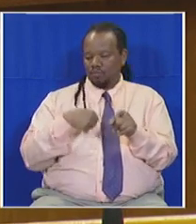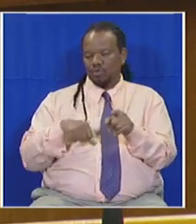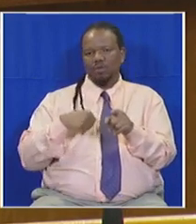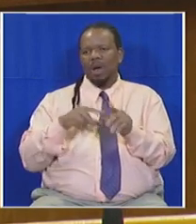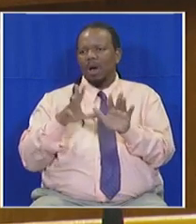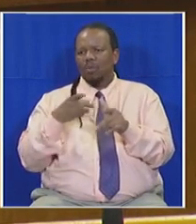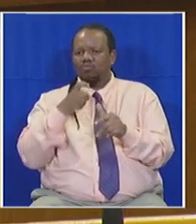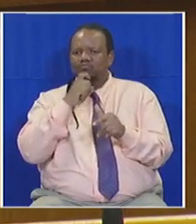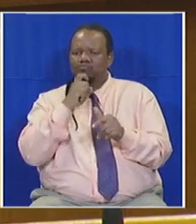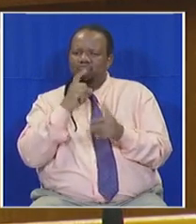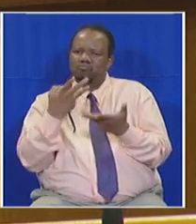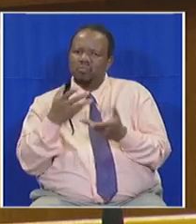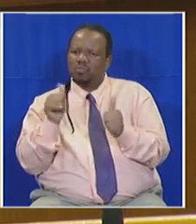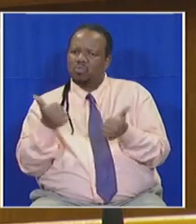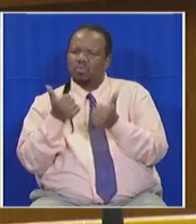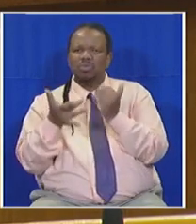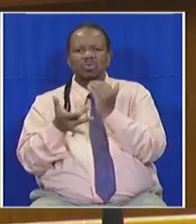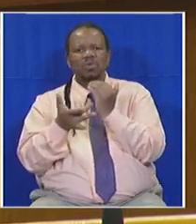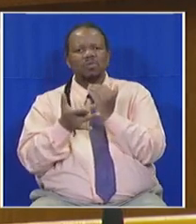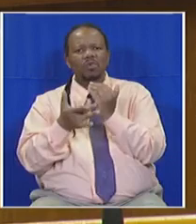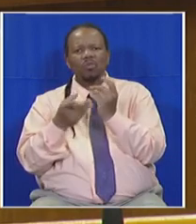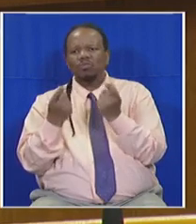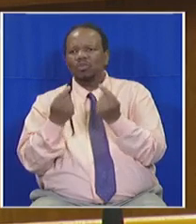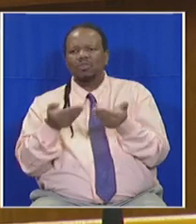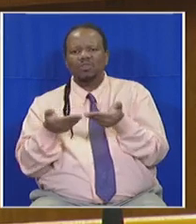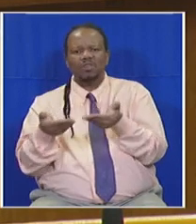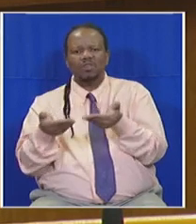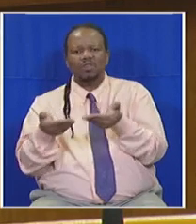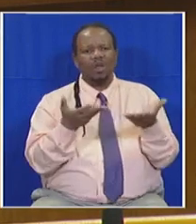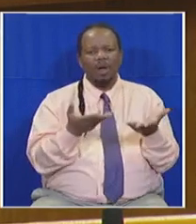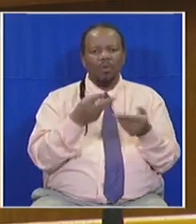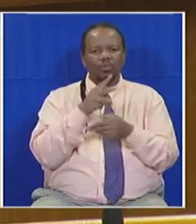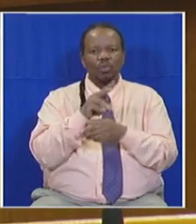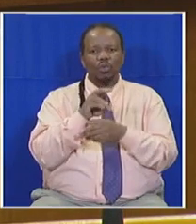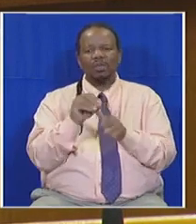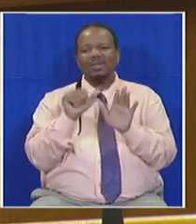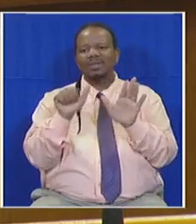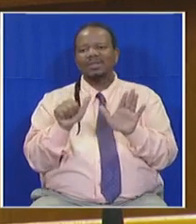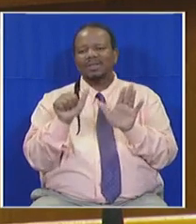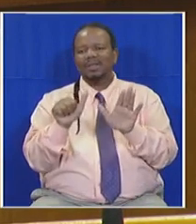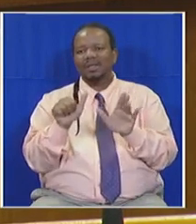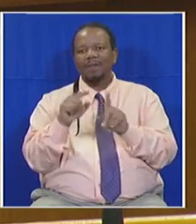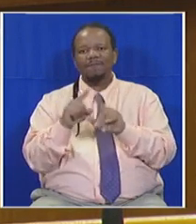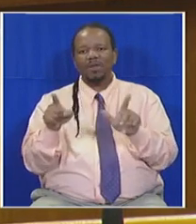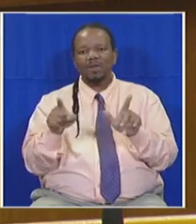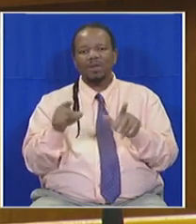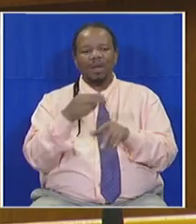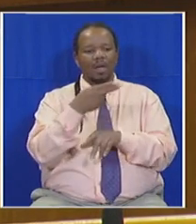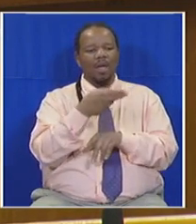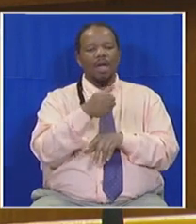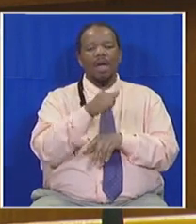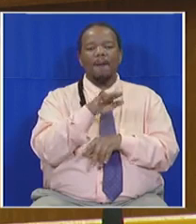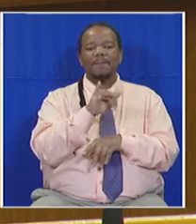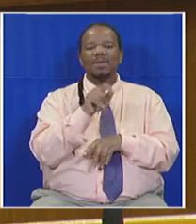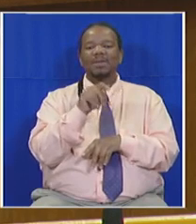technologies of providing services. Honorable members, in 2016, we attended the Habitat 3 conference,